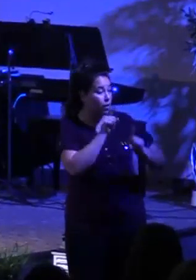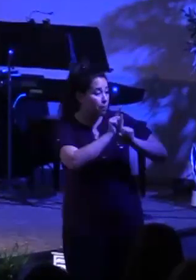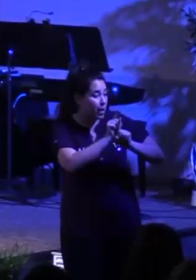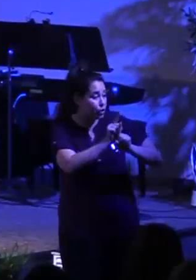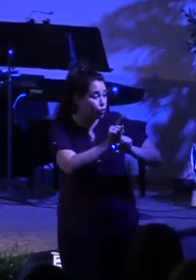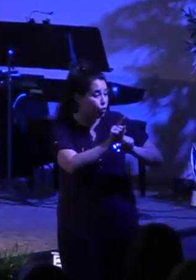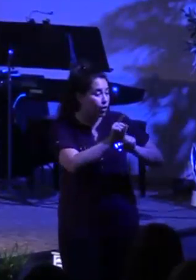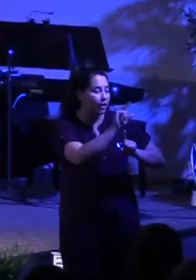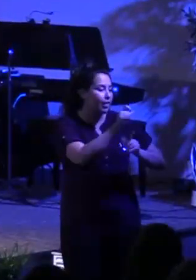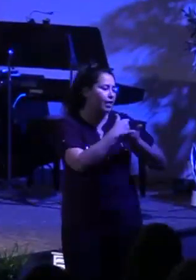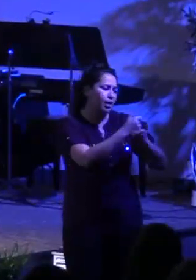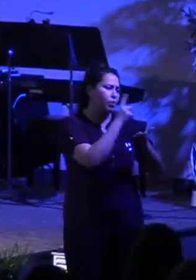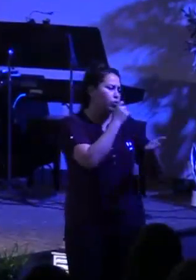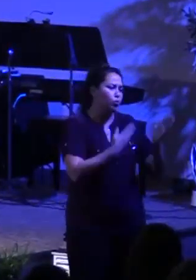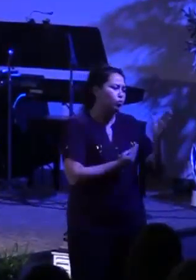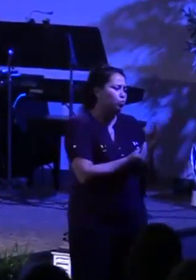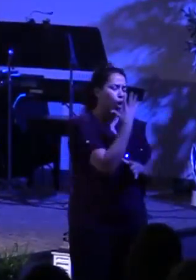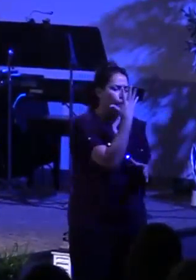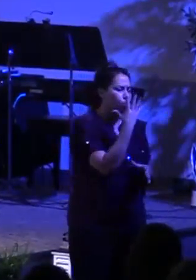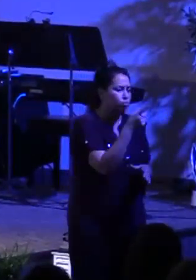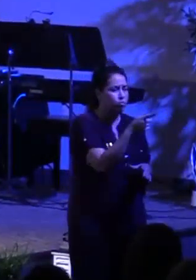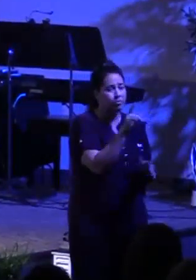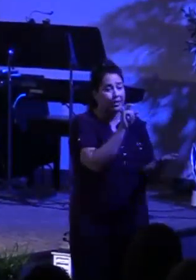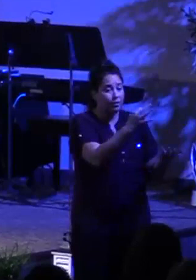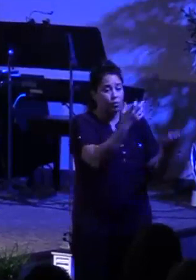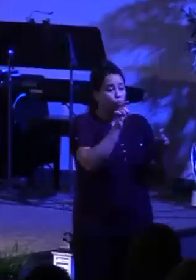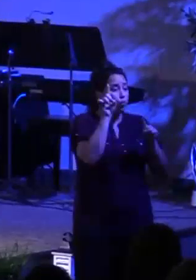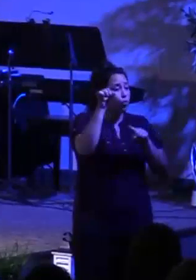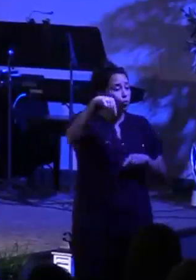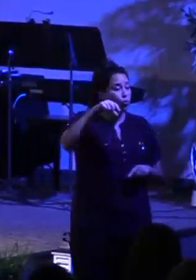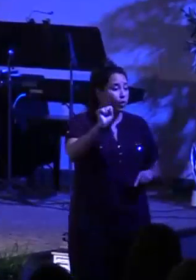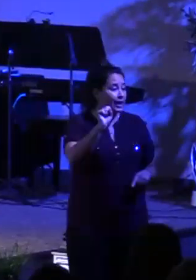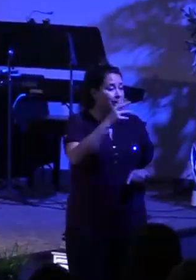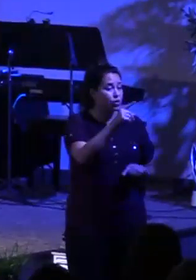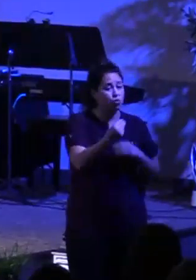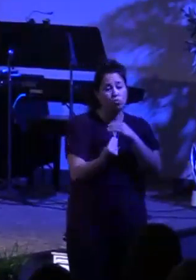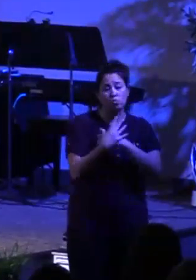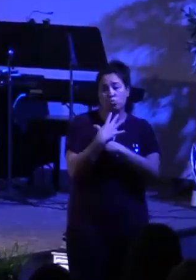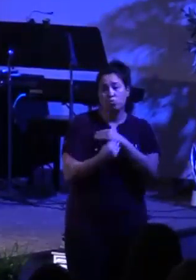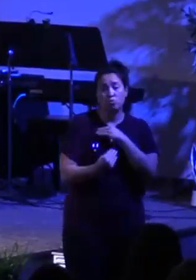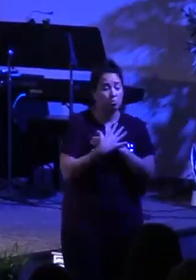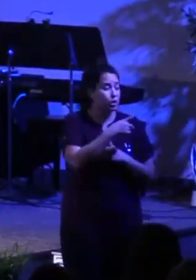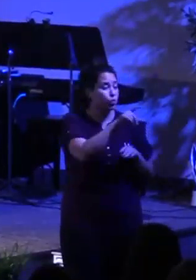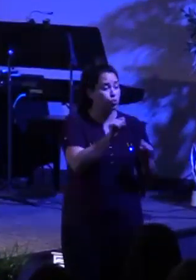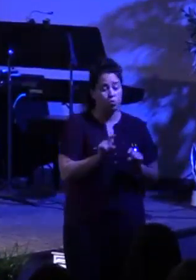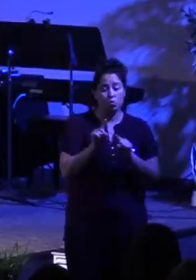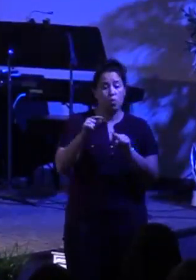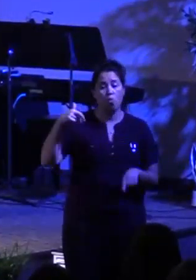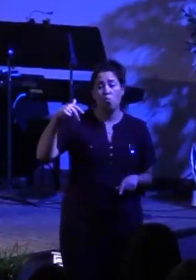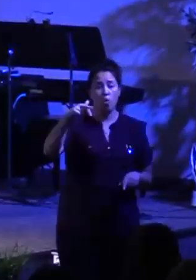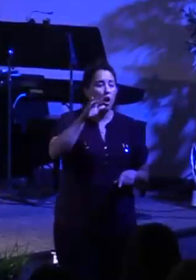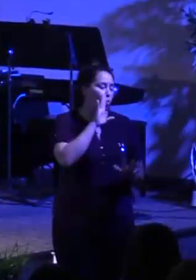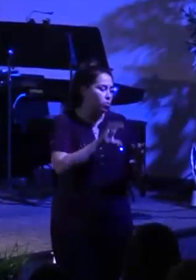it accelerates your progress. Like, you can walk, if you want to go to Key West and be on the beach, you can walk there, and it's going to be